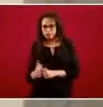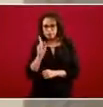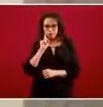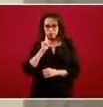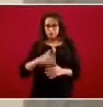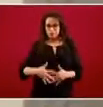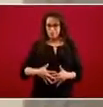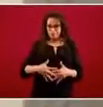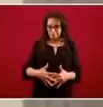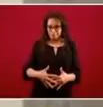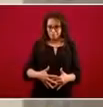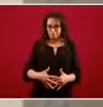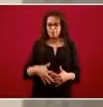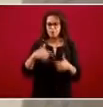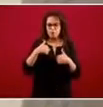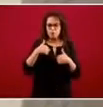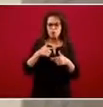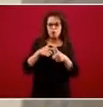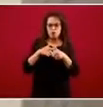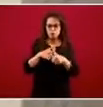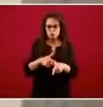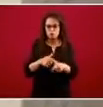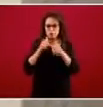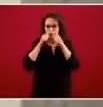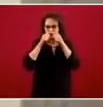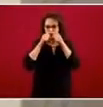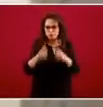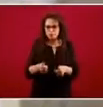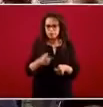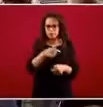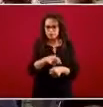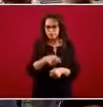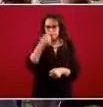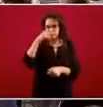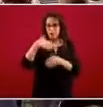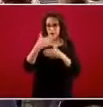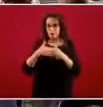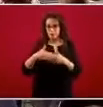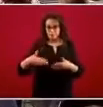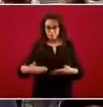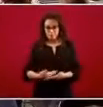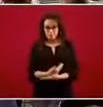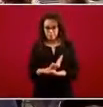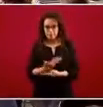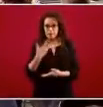directing them to their birth patient.